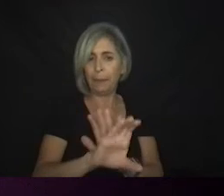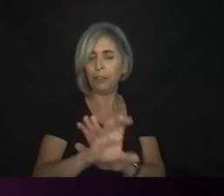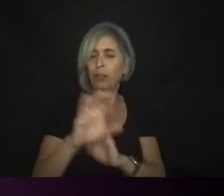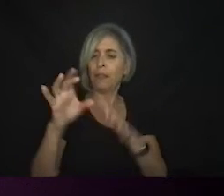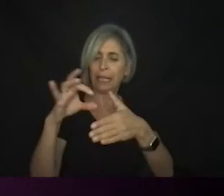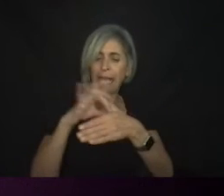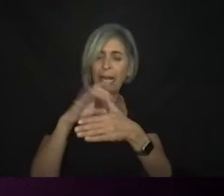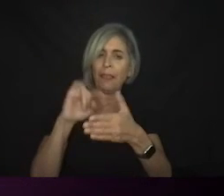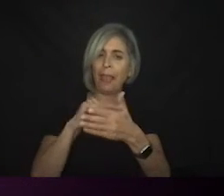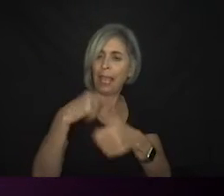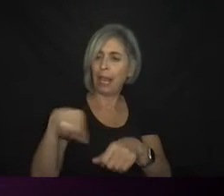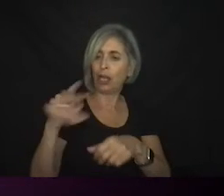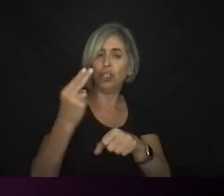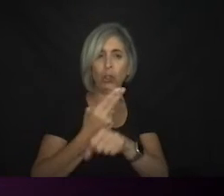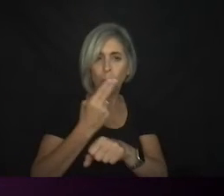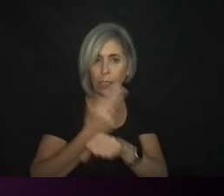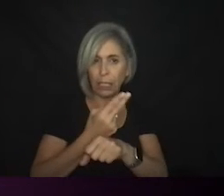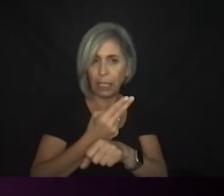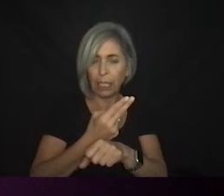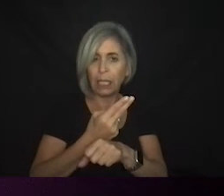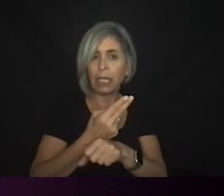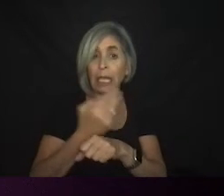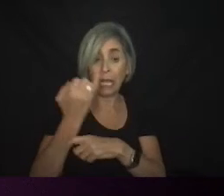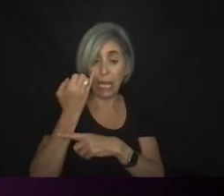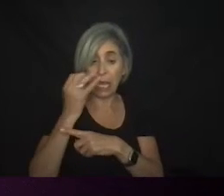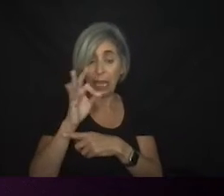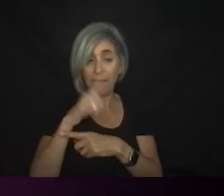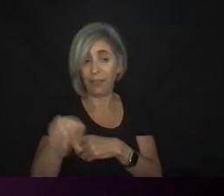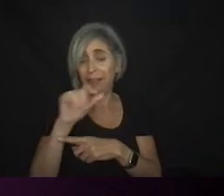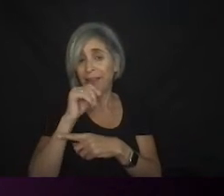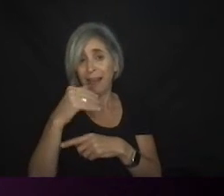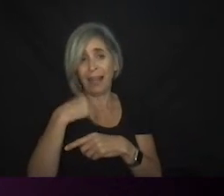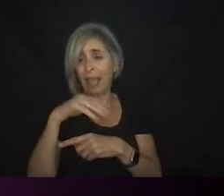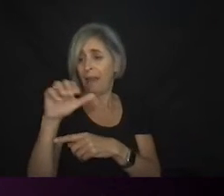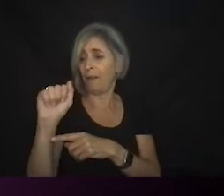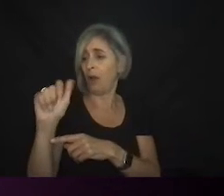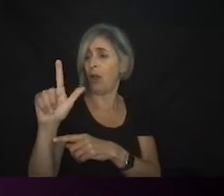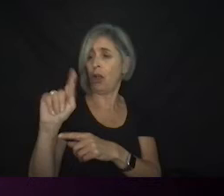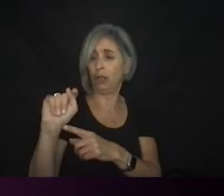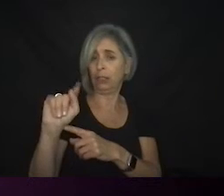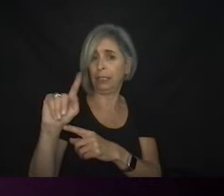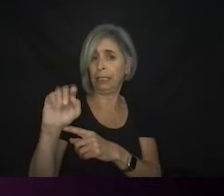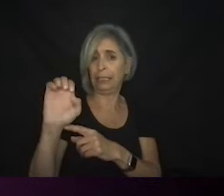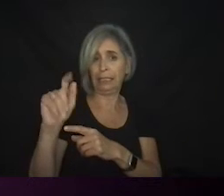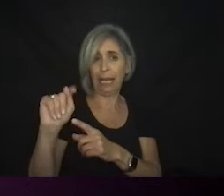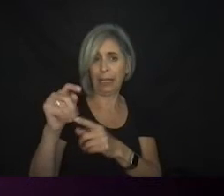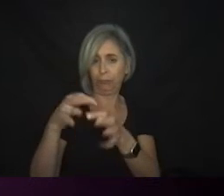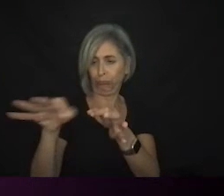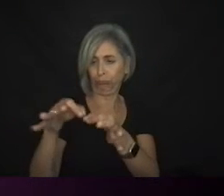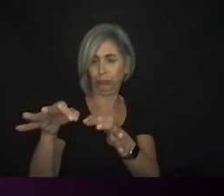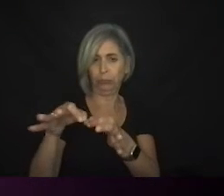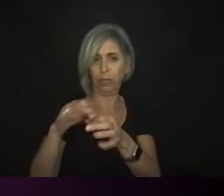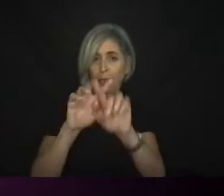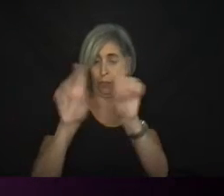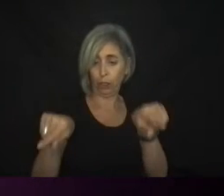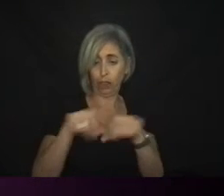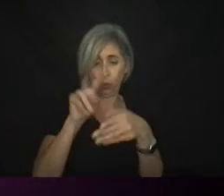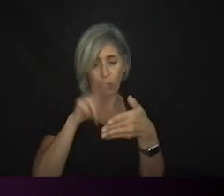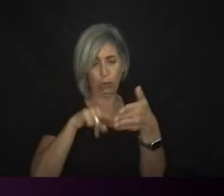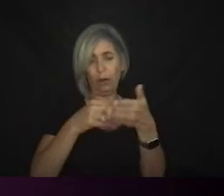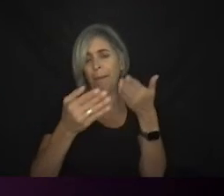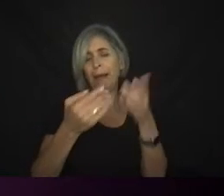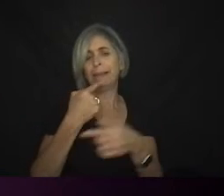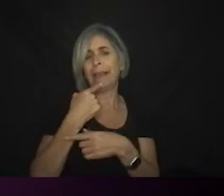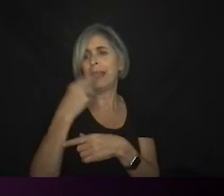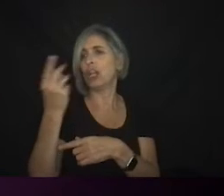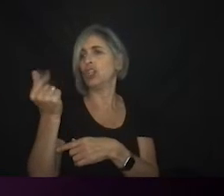that image is being used in. So if this didn't have an alt text, the screen reader might say